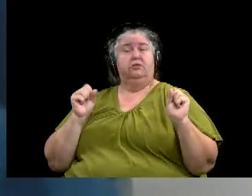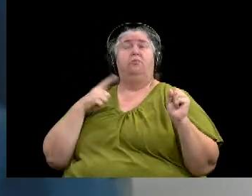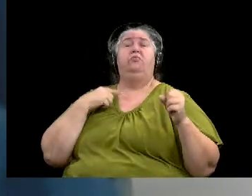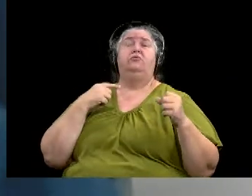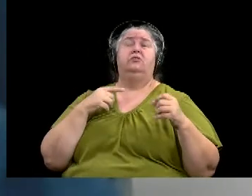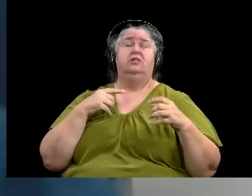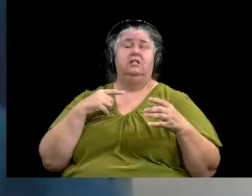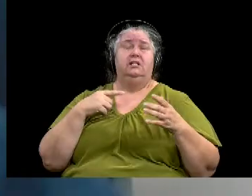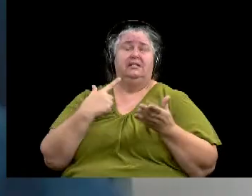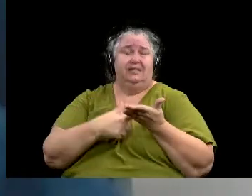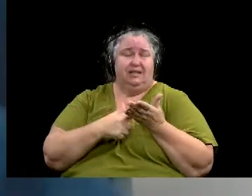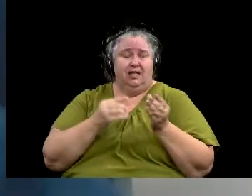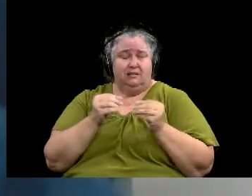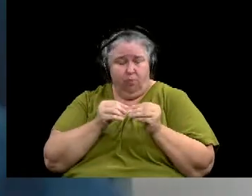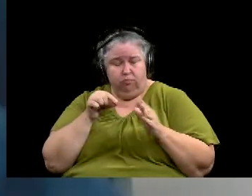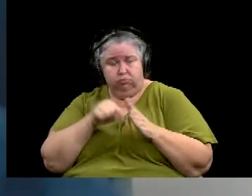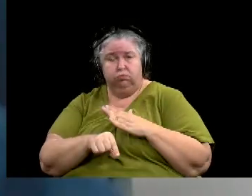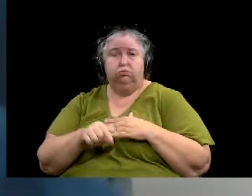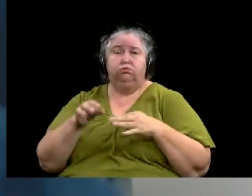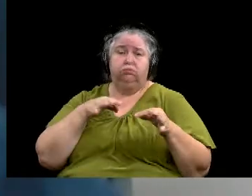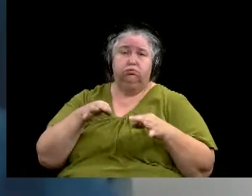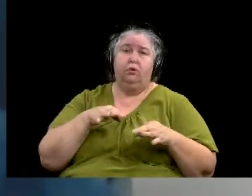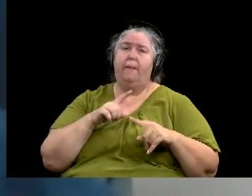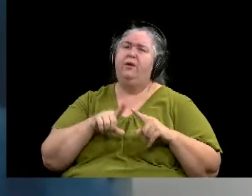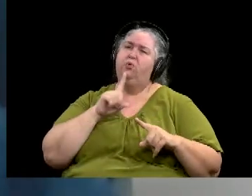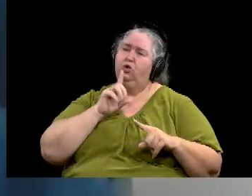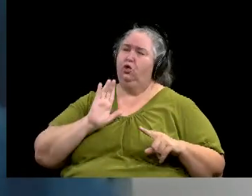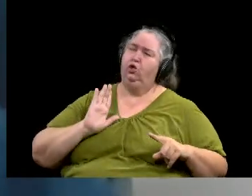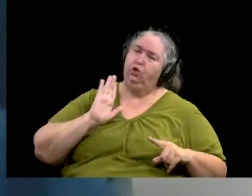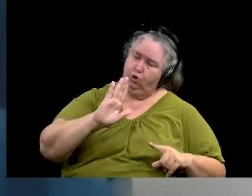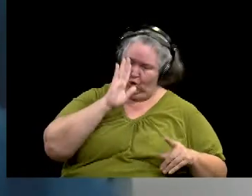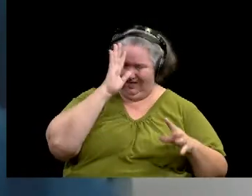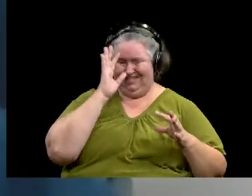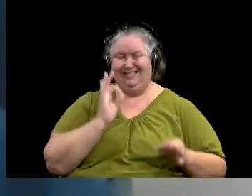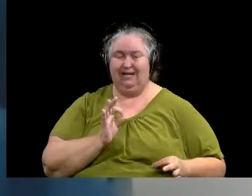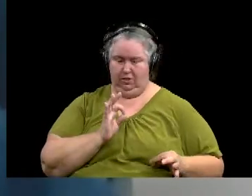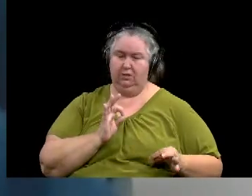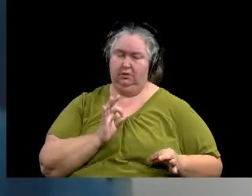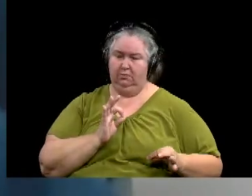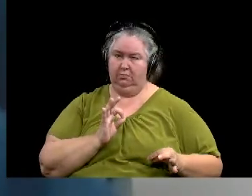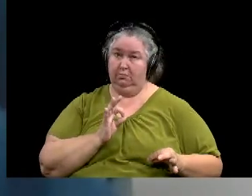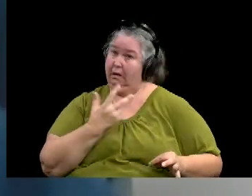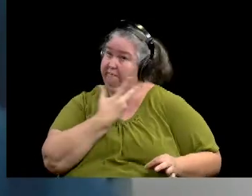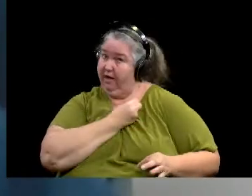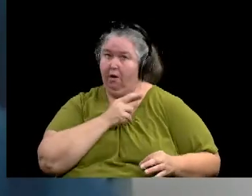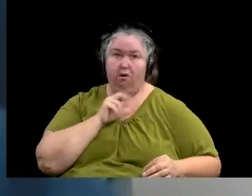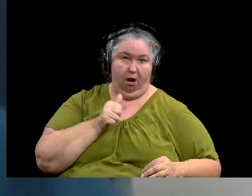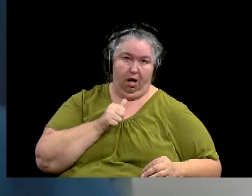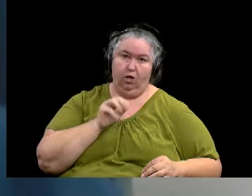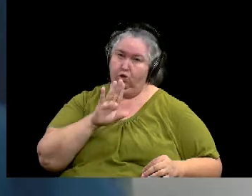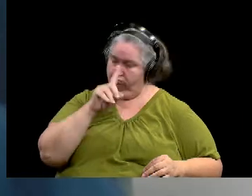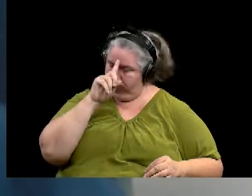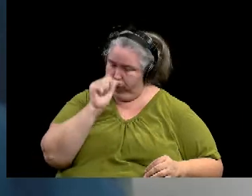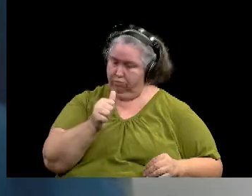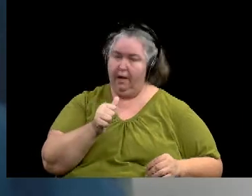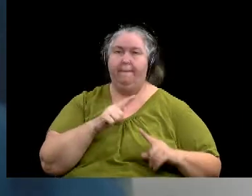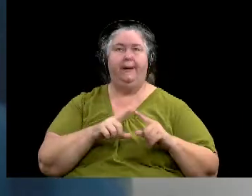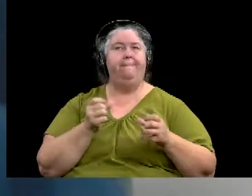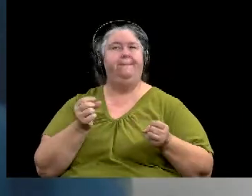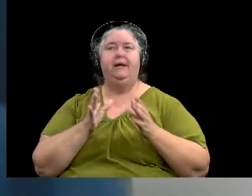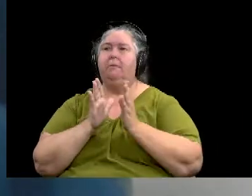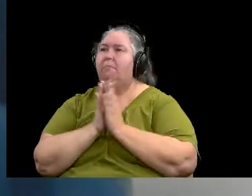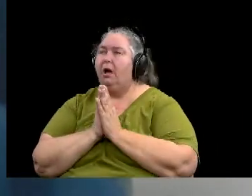to participate or not to participate. But the vaccine is an answer to many prayers and many requests, and the scientific community